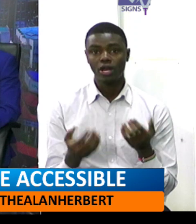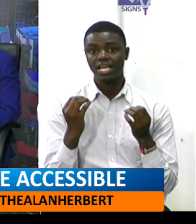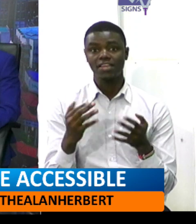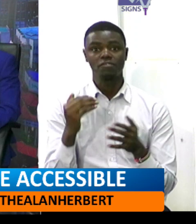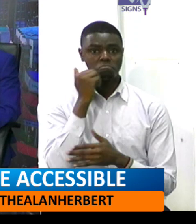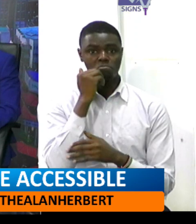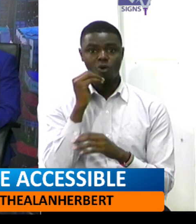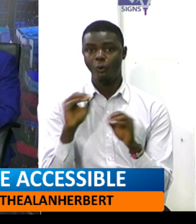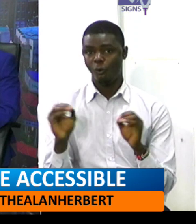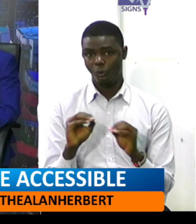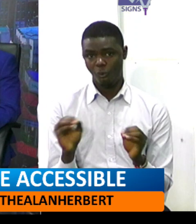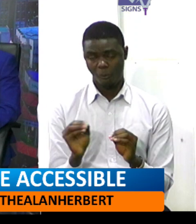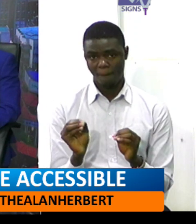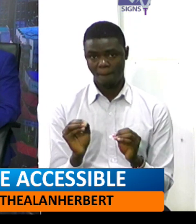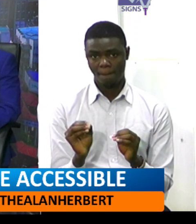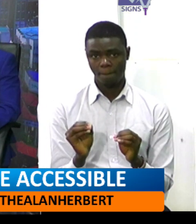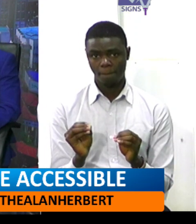sick, you